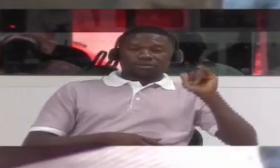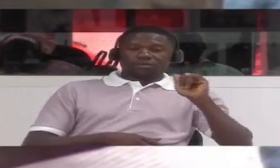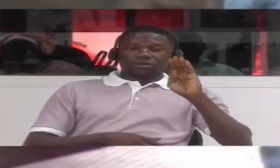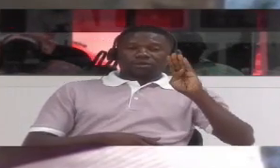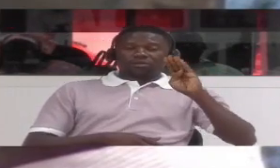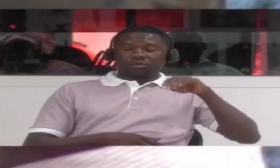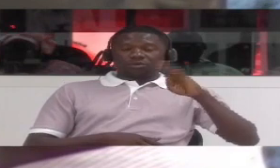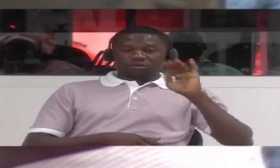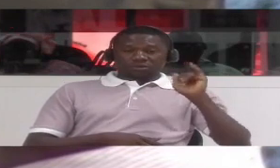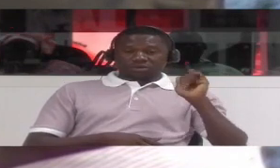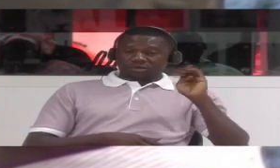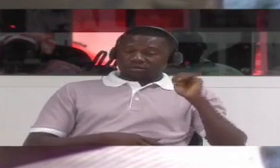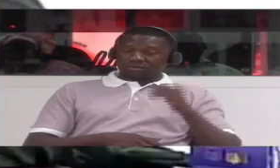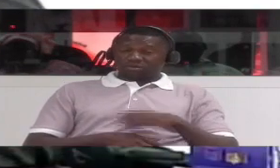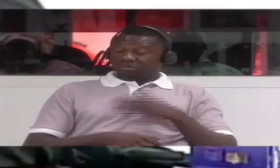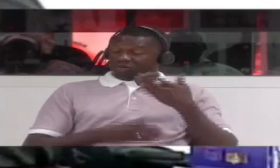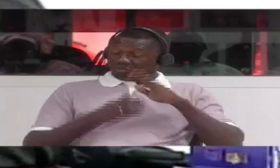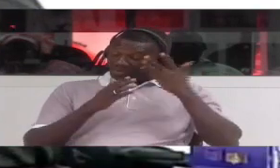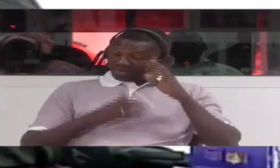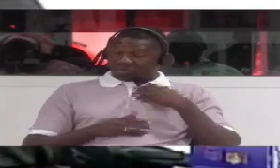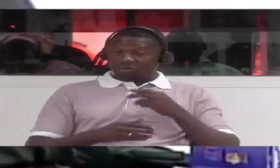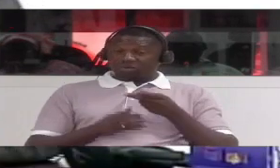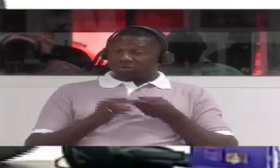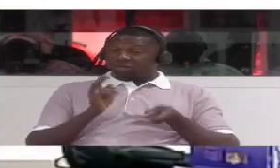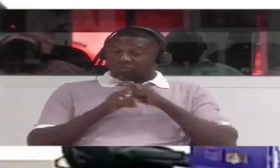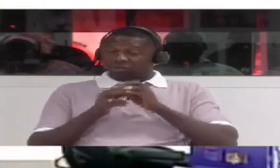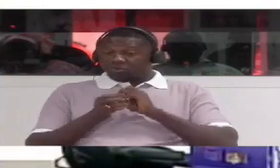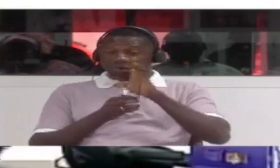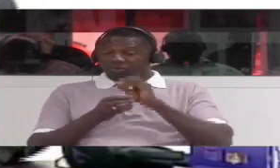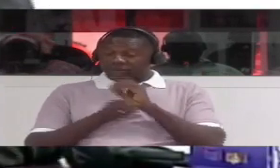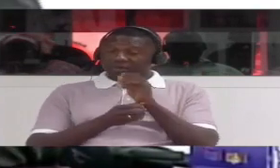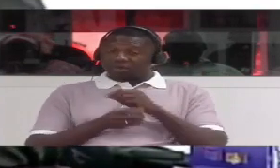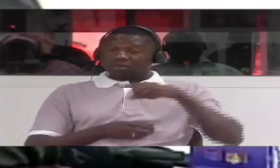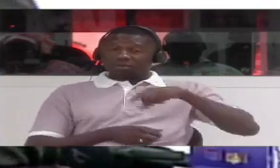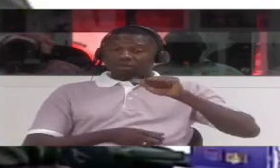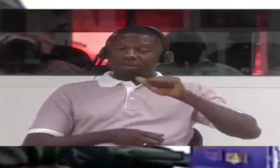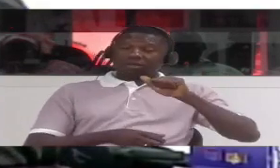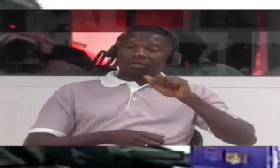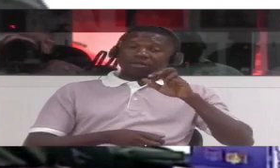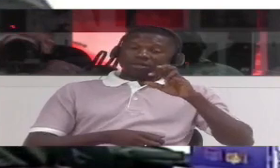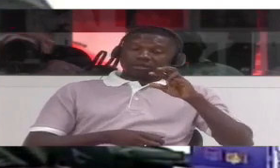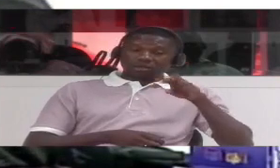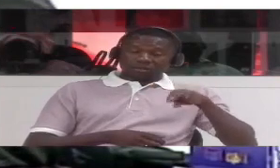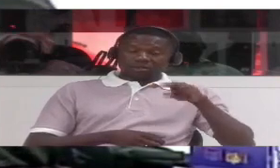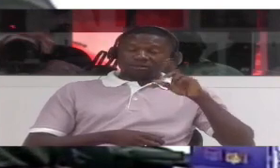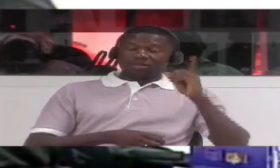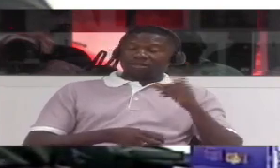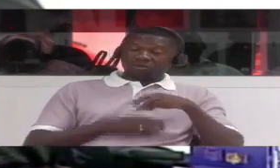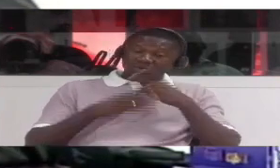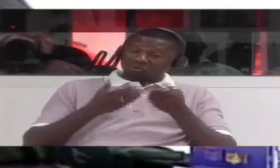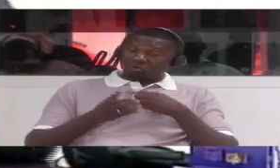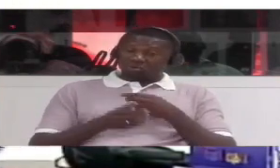have been informing Pandey when he was at the Observer or later after he left to be PRO at the hospital, I don't know. But then he